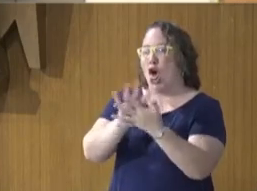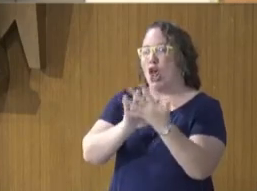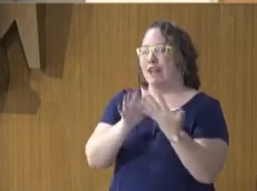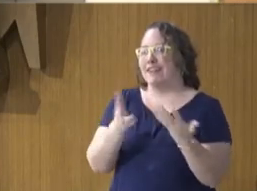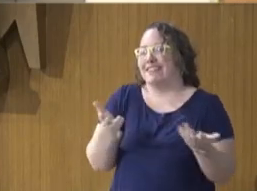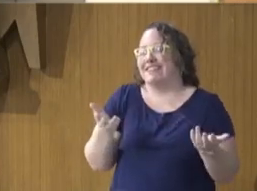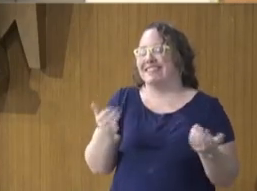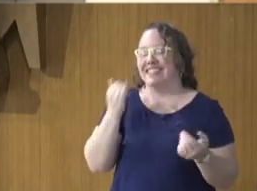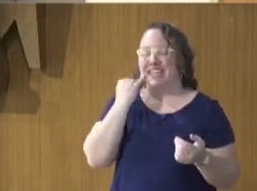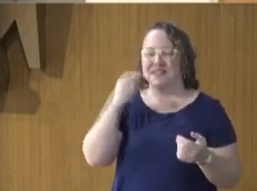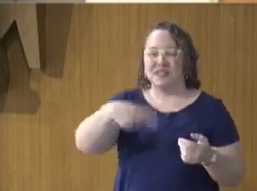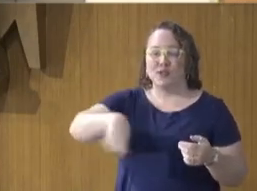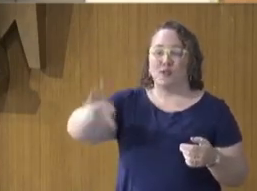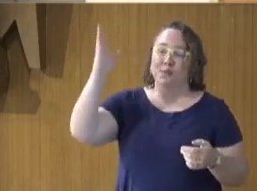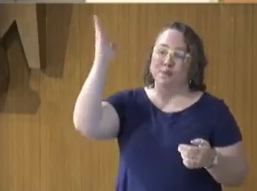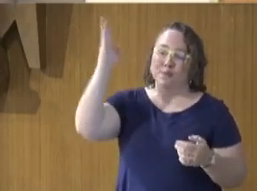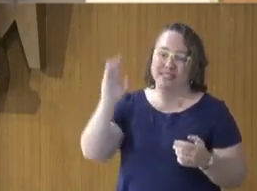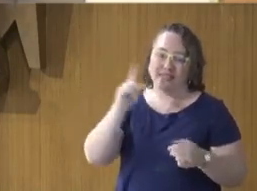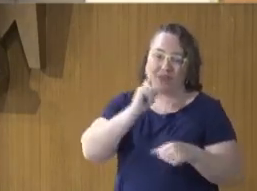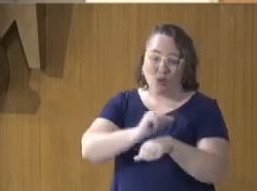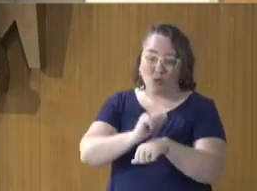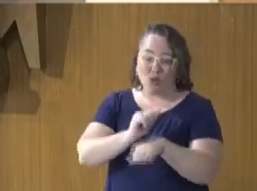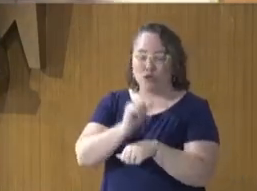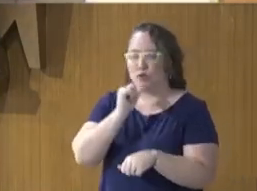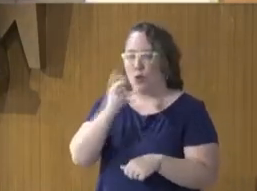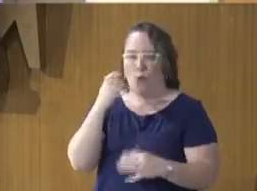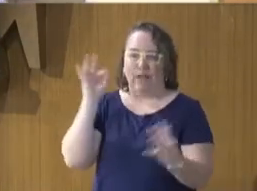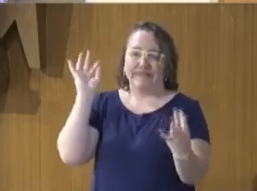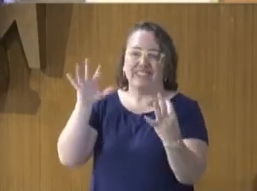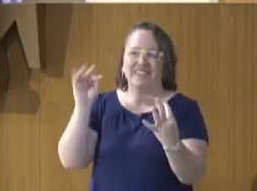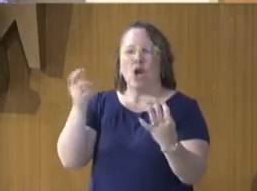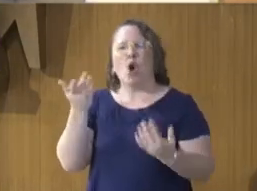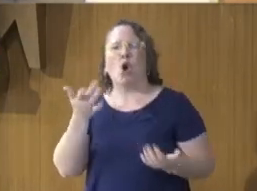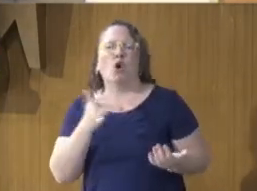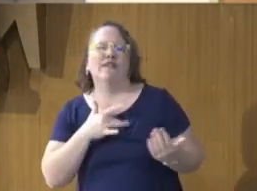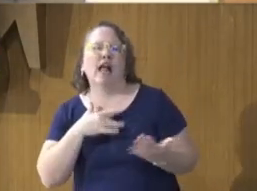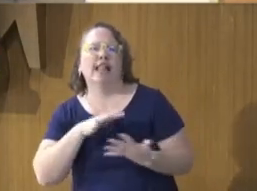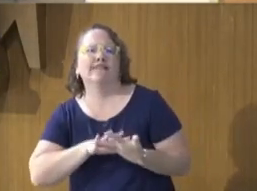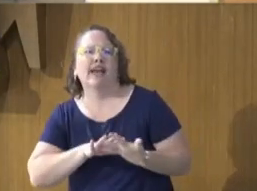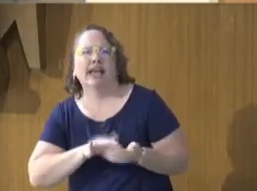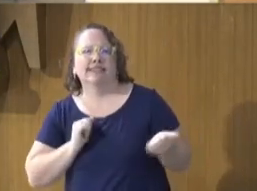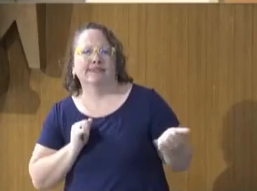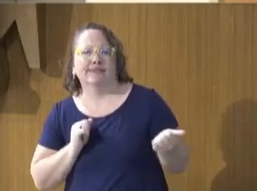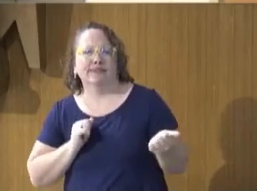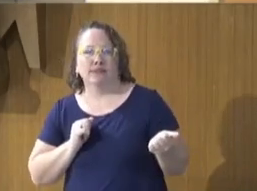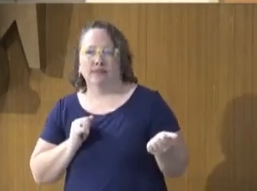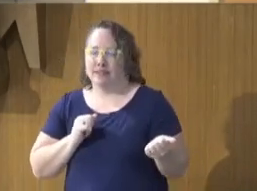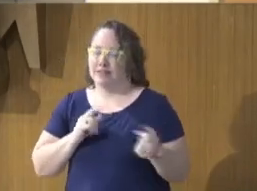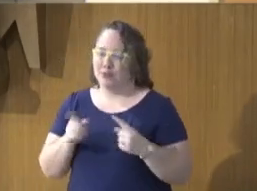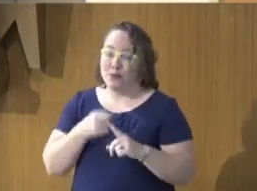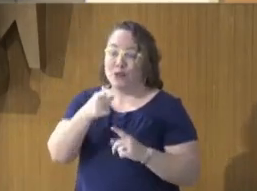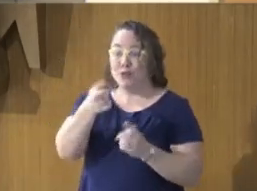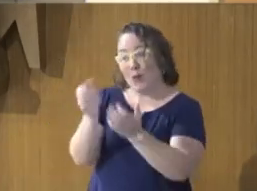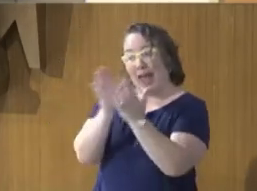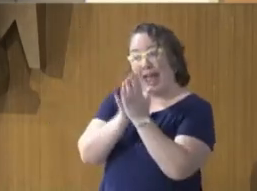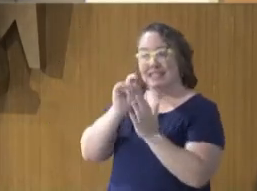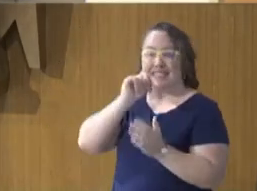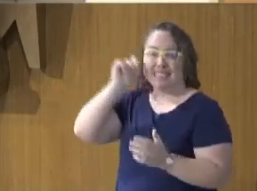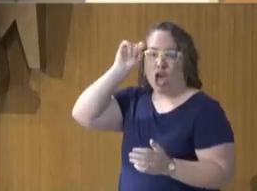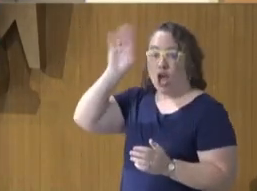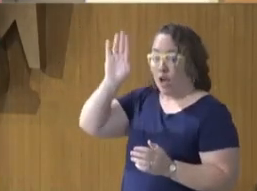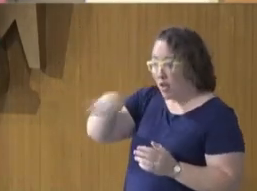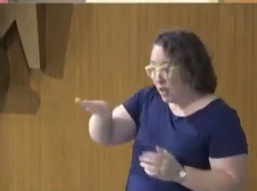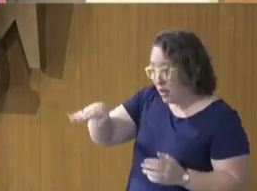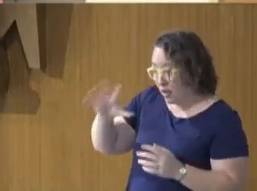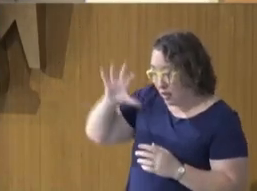or a presentation at work, you don't want the feedback that it was kind of vague. When you ask your teenager where they're going as they cruise